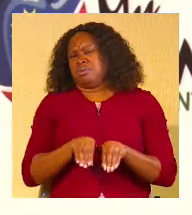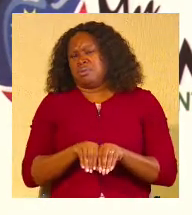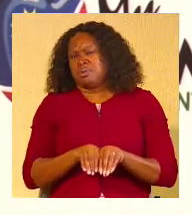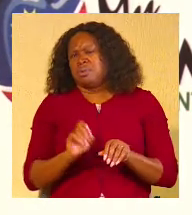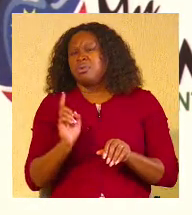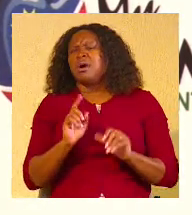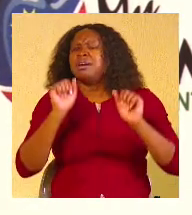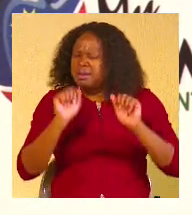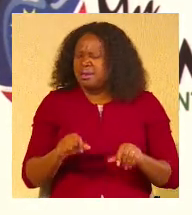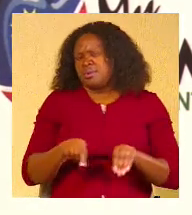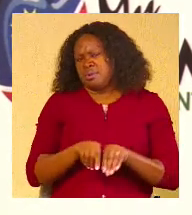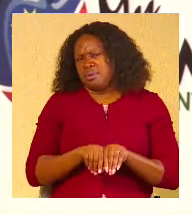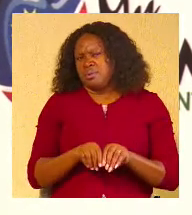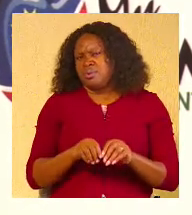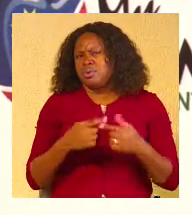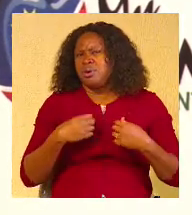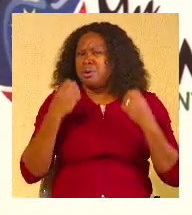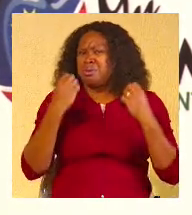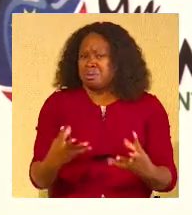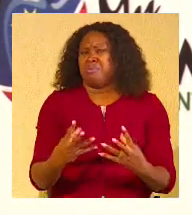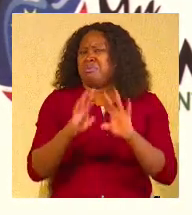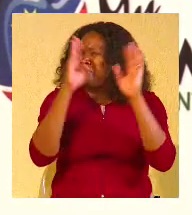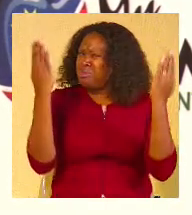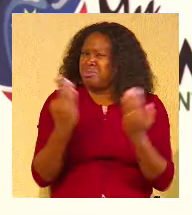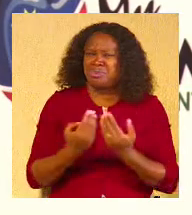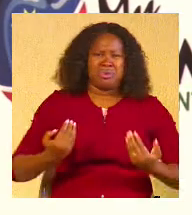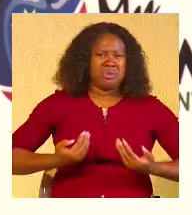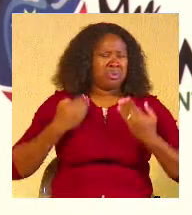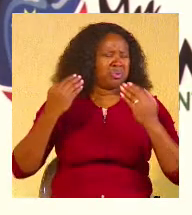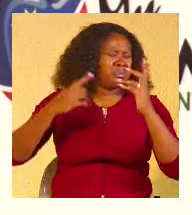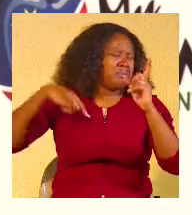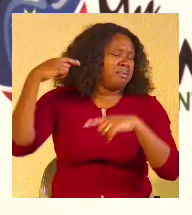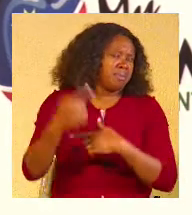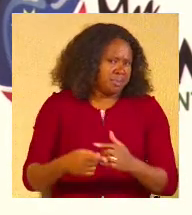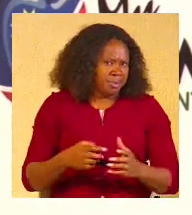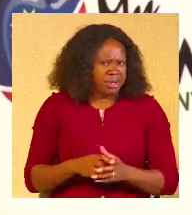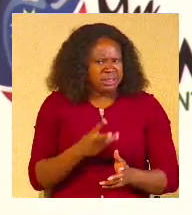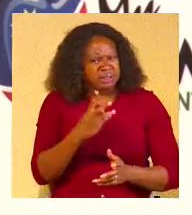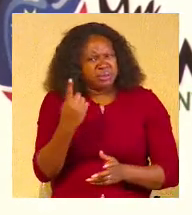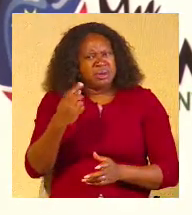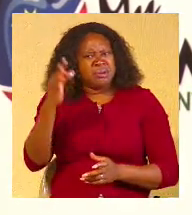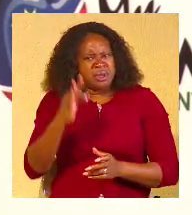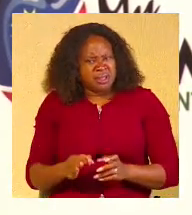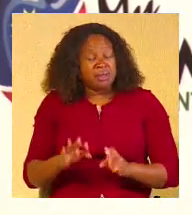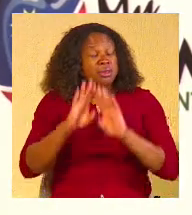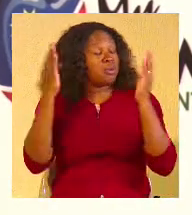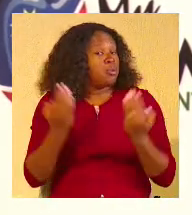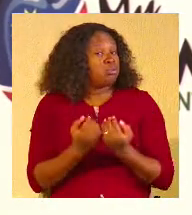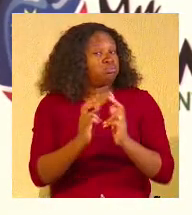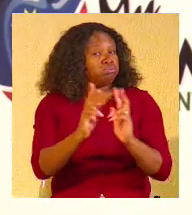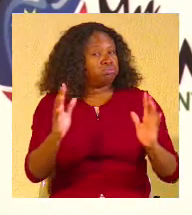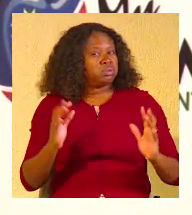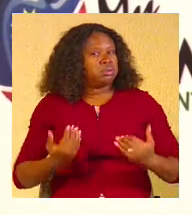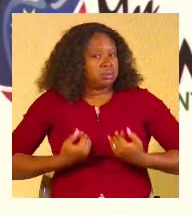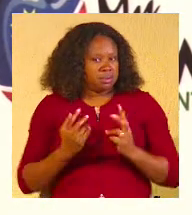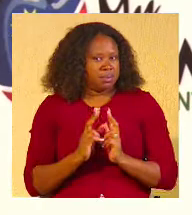that we are the highest demographic, not just locally, but globally. About over 61% of the world's population is young people.